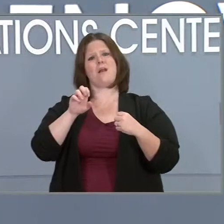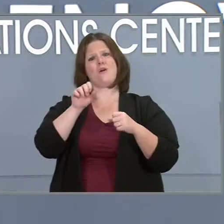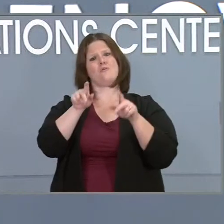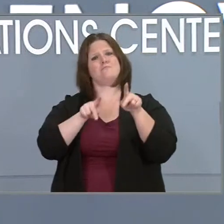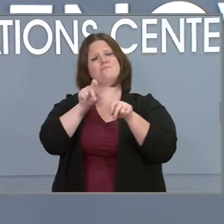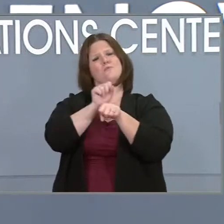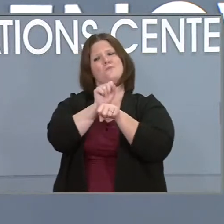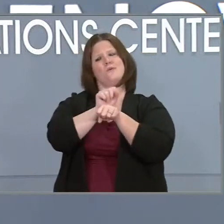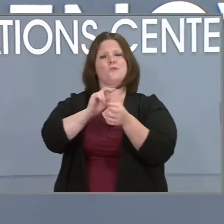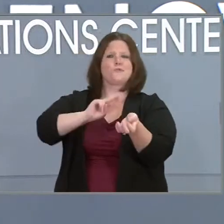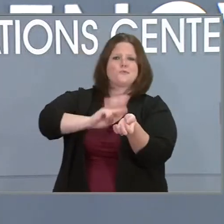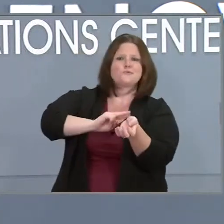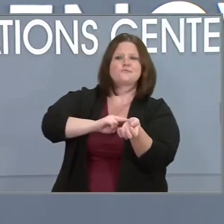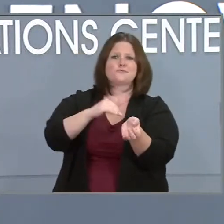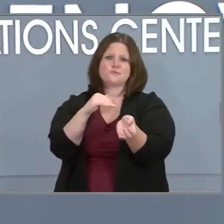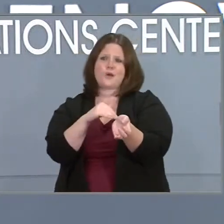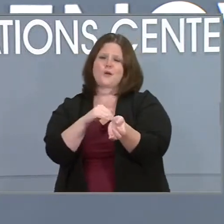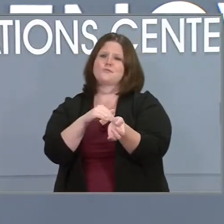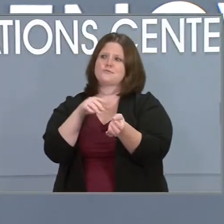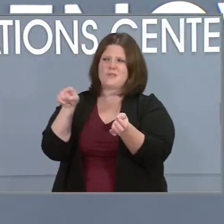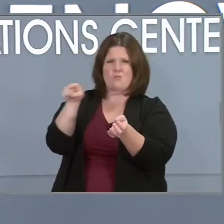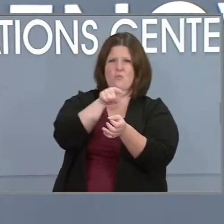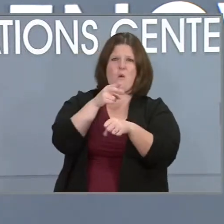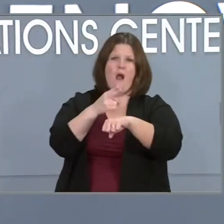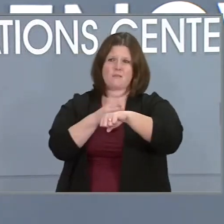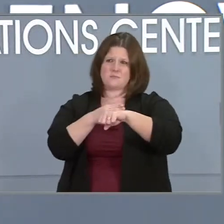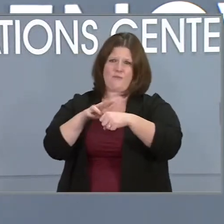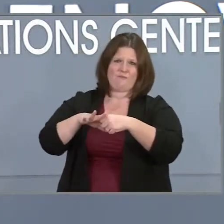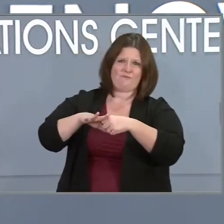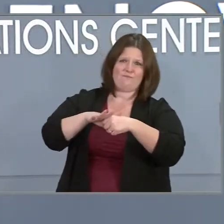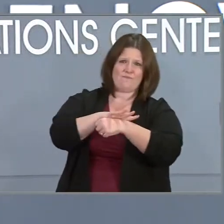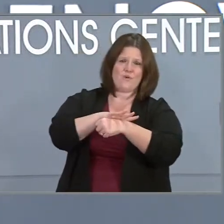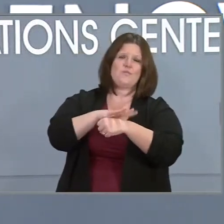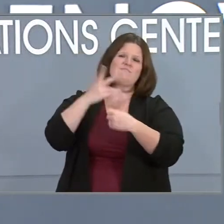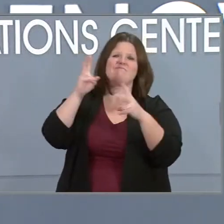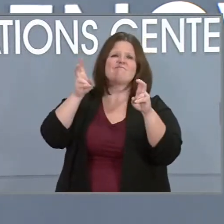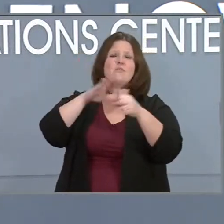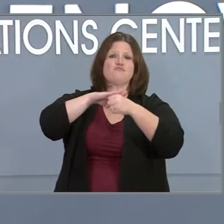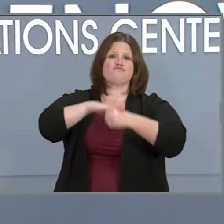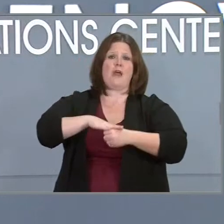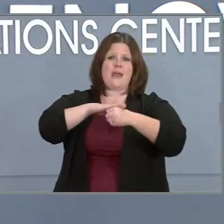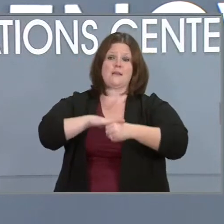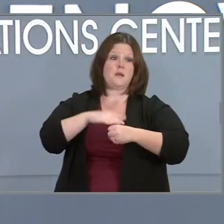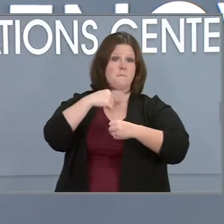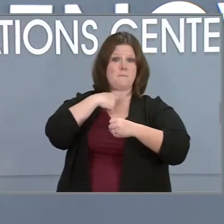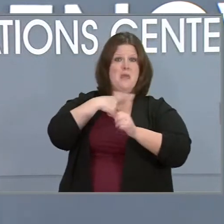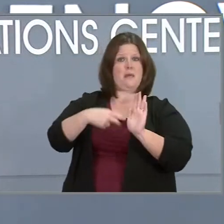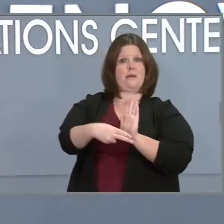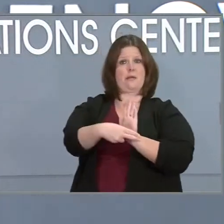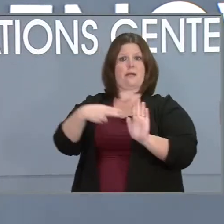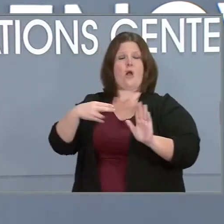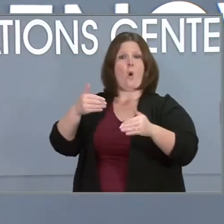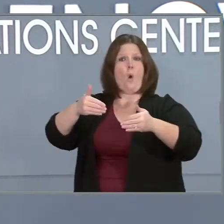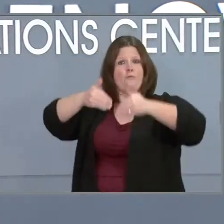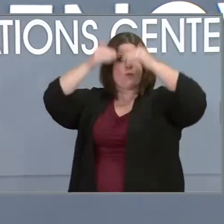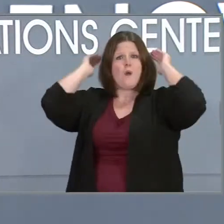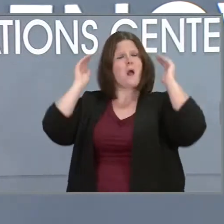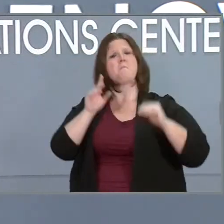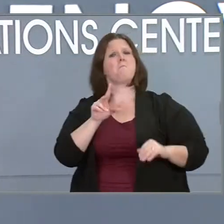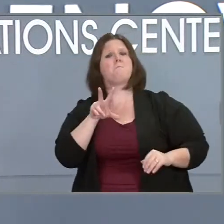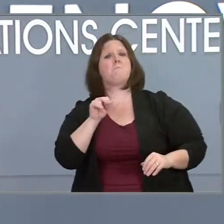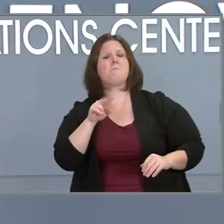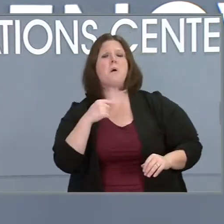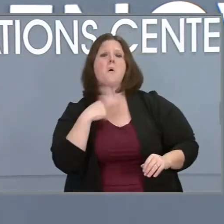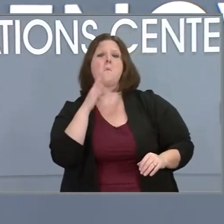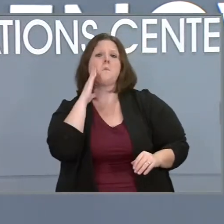our hospital systems who are strained, but I would not call them overwhelmed. And it's because I think of the collaborative partnership between